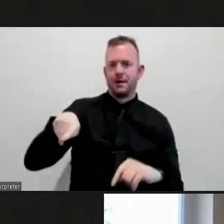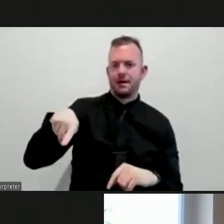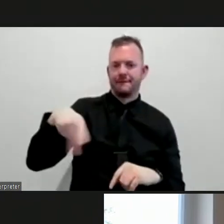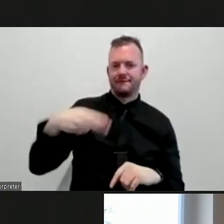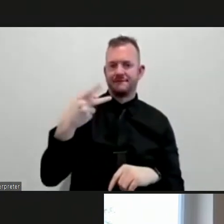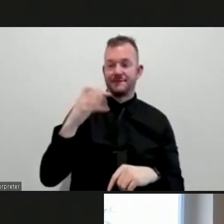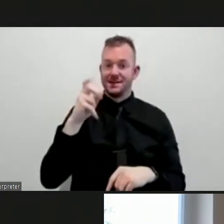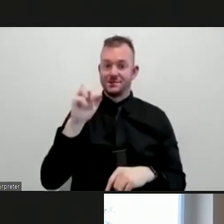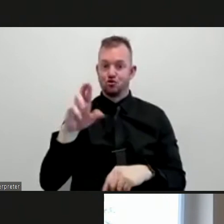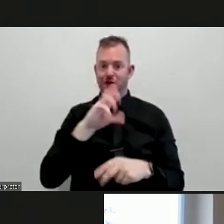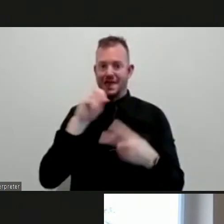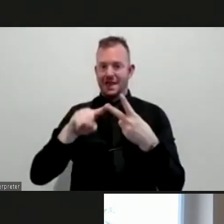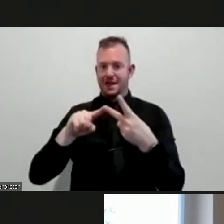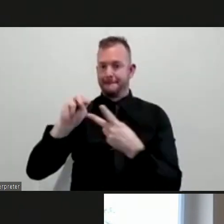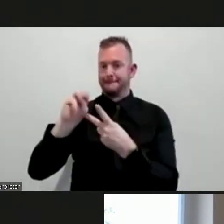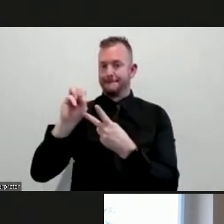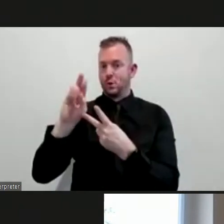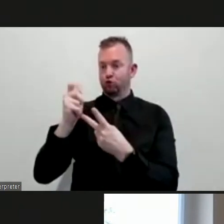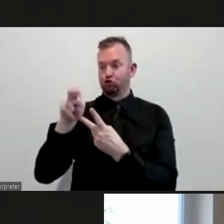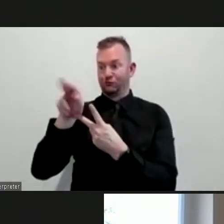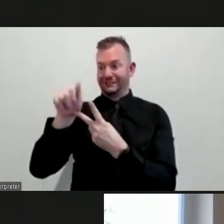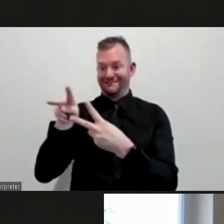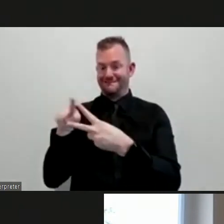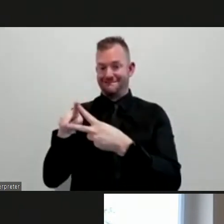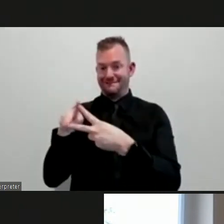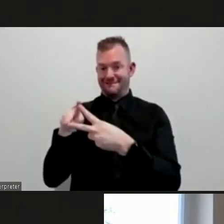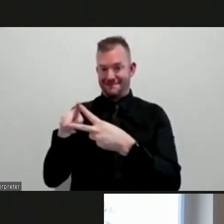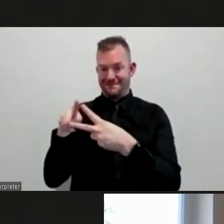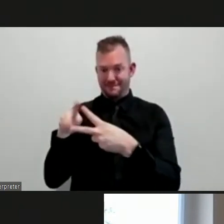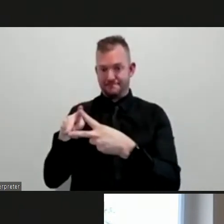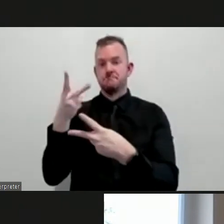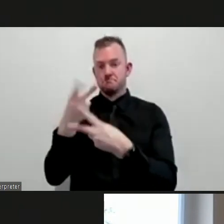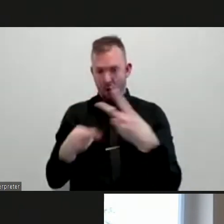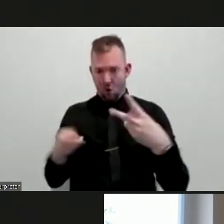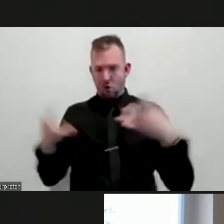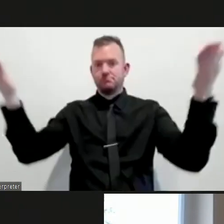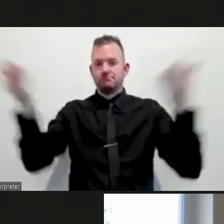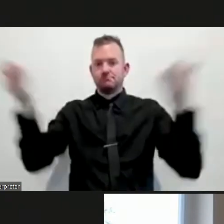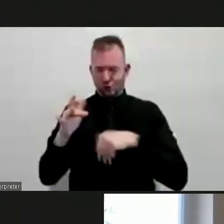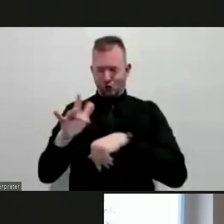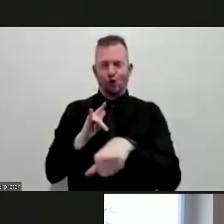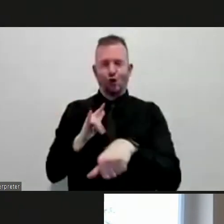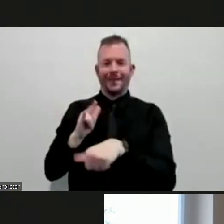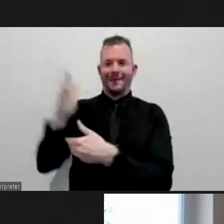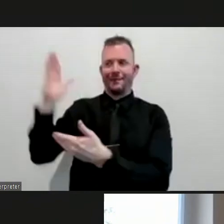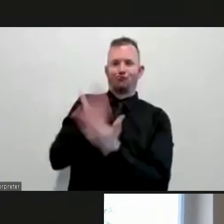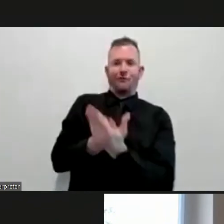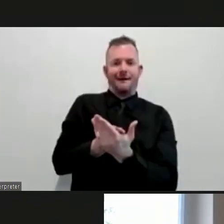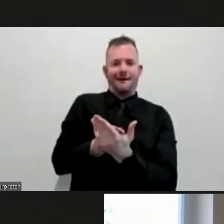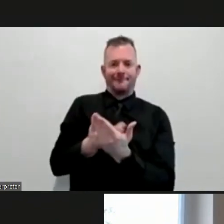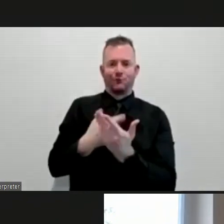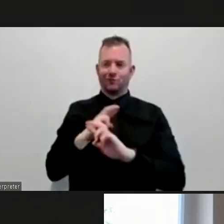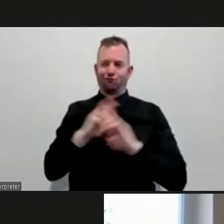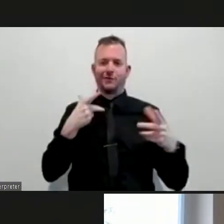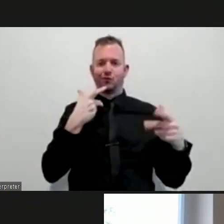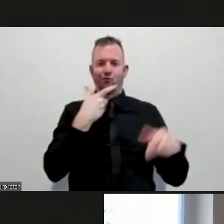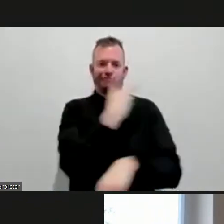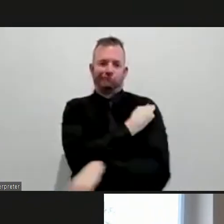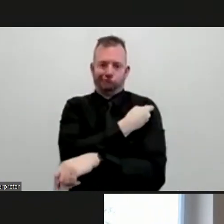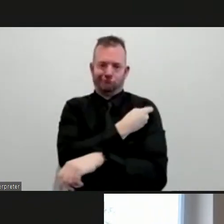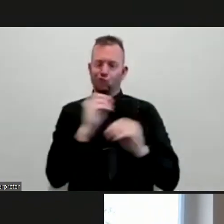scheduled appointments, and really appreciate the effort they've done working together to make sure they all have enough vaccine so there aren't any